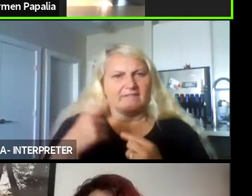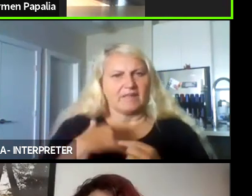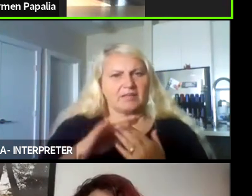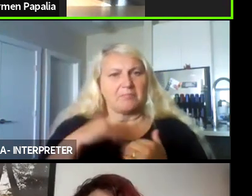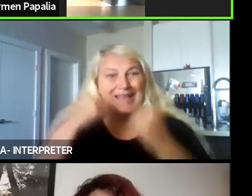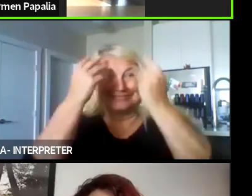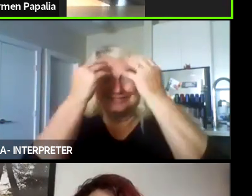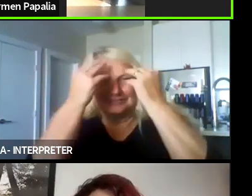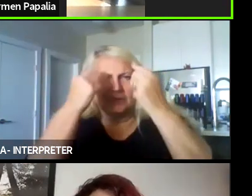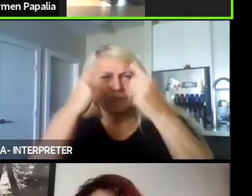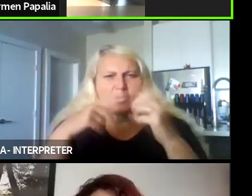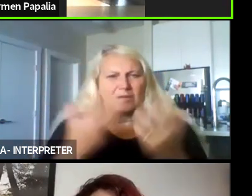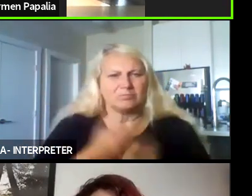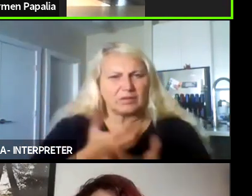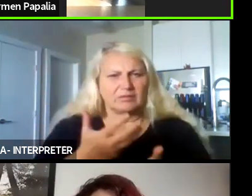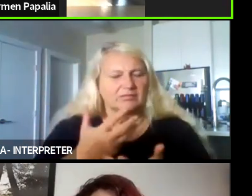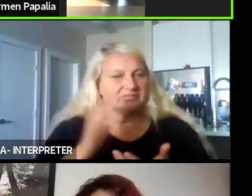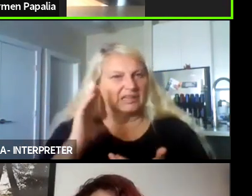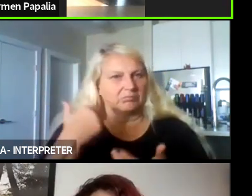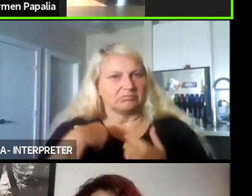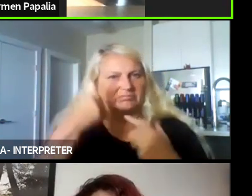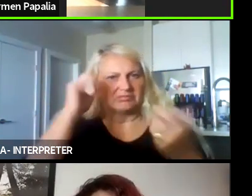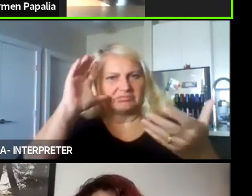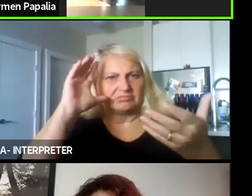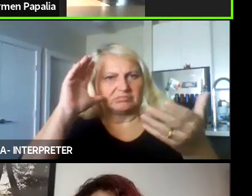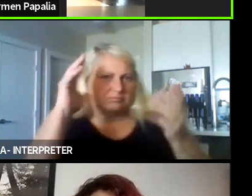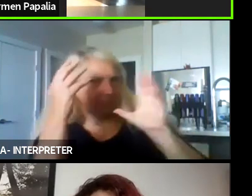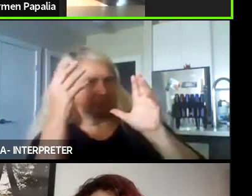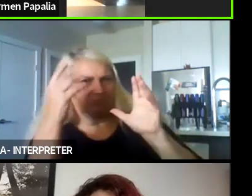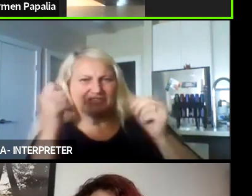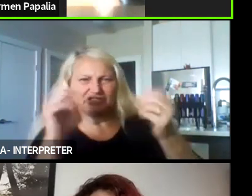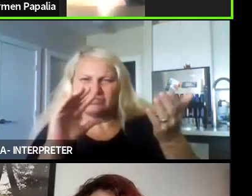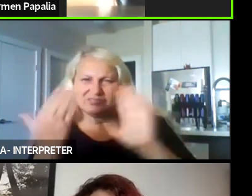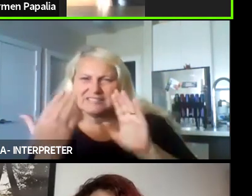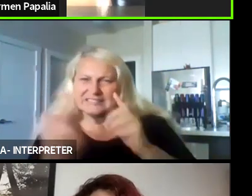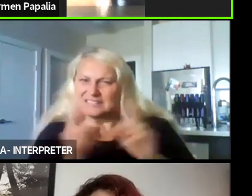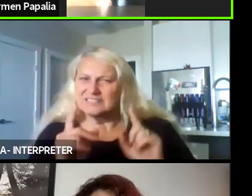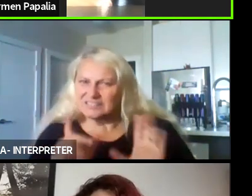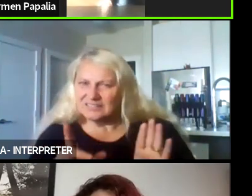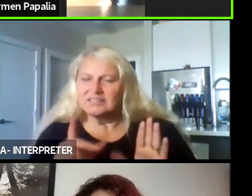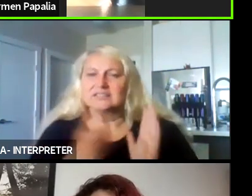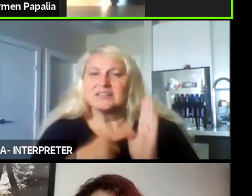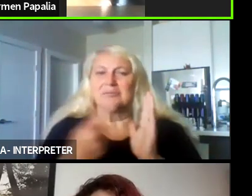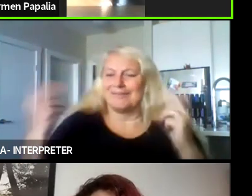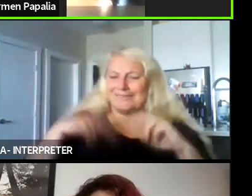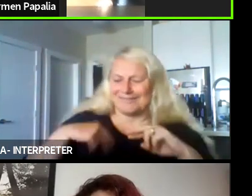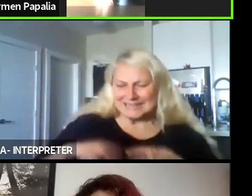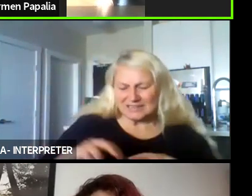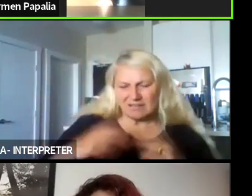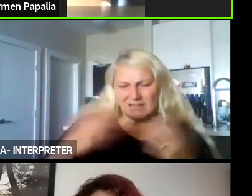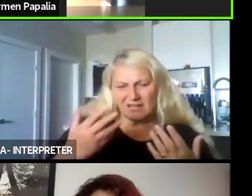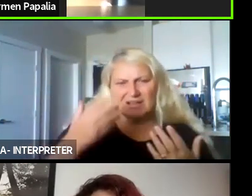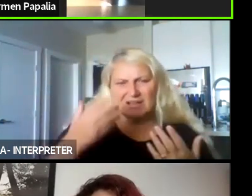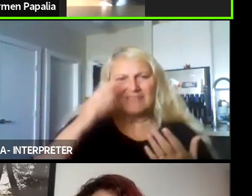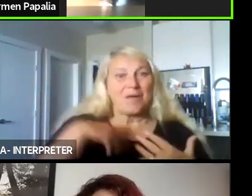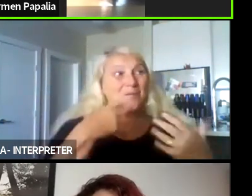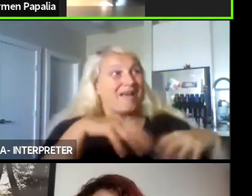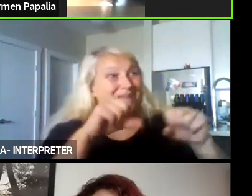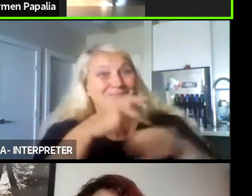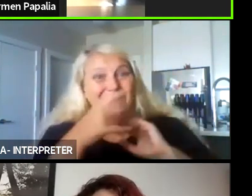like a lot of the work that I've been engaged in, you know, I'm planning exhibitions, things that have been like put off for a year